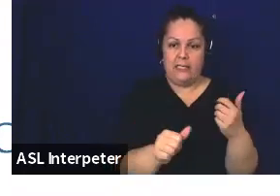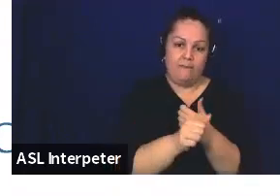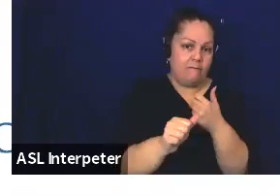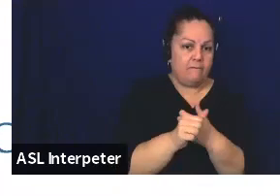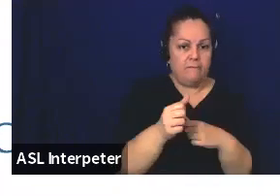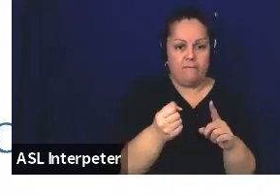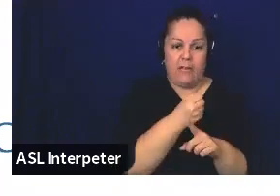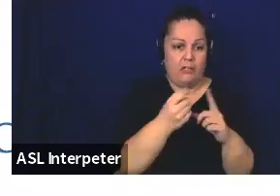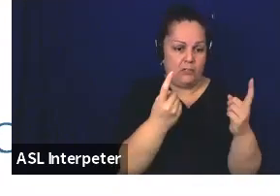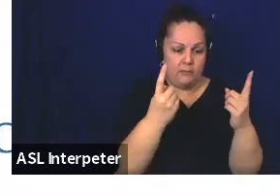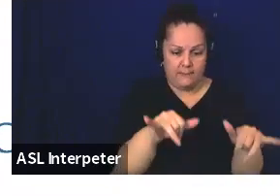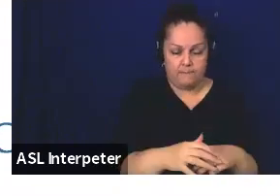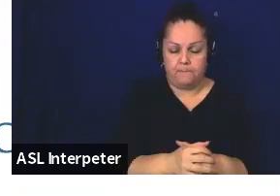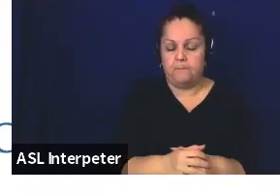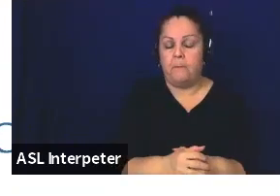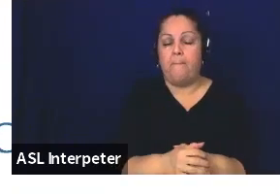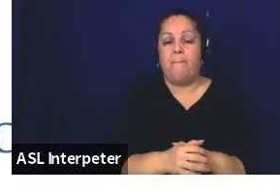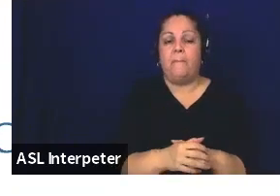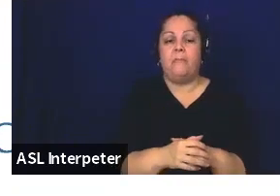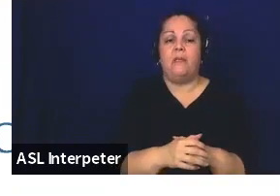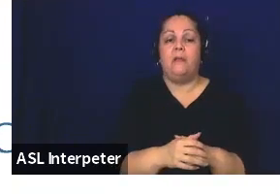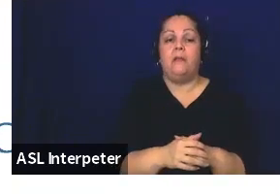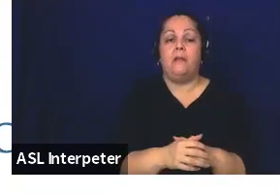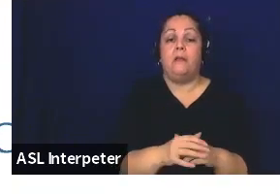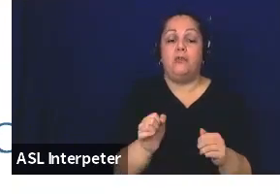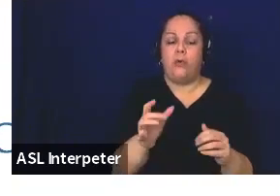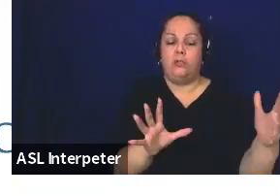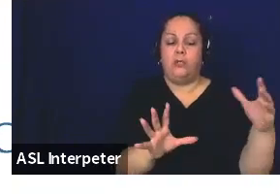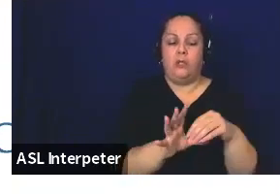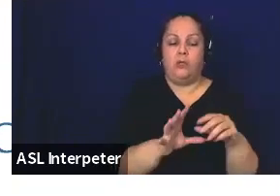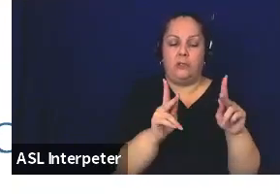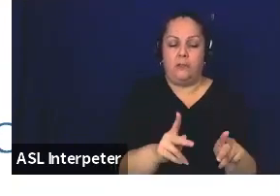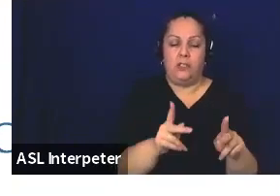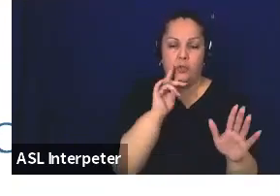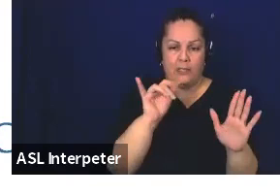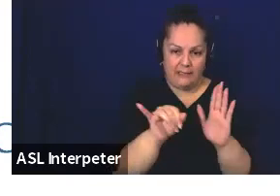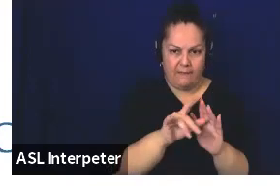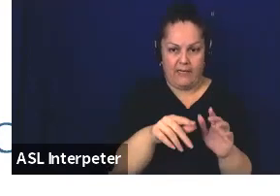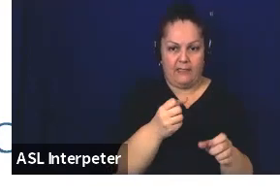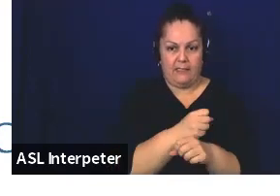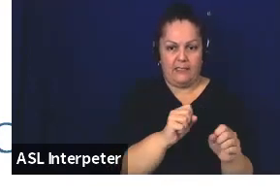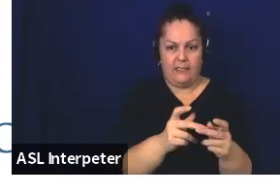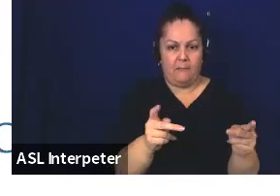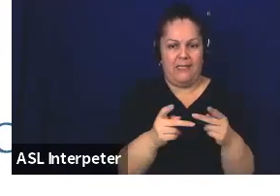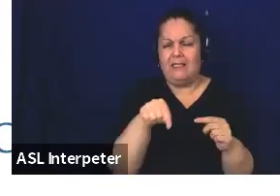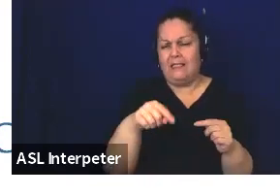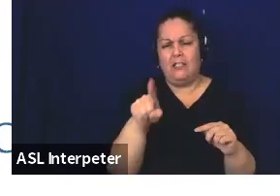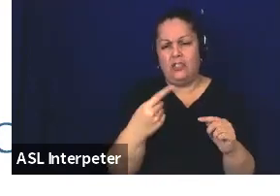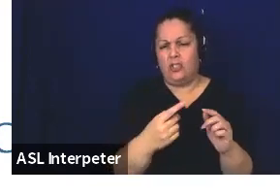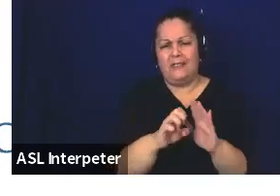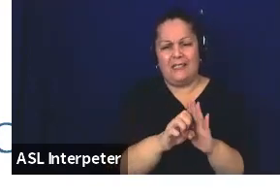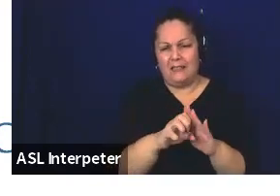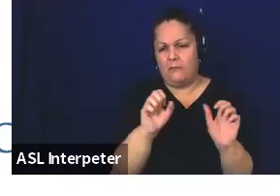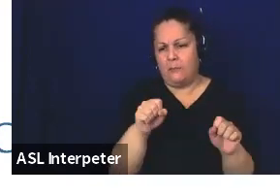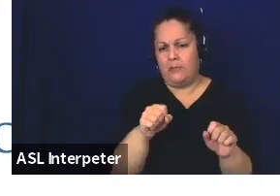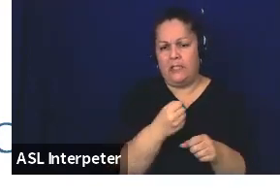that. And you want to loop in the individual in identifying these safe spaces. These are just examples of potential